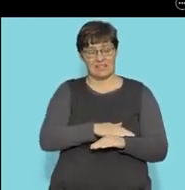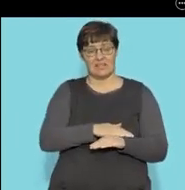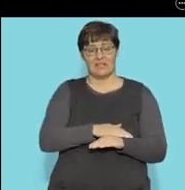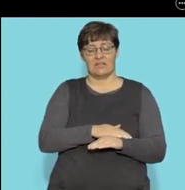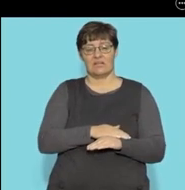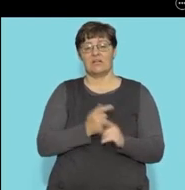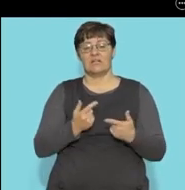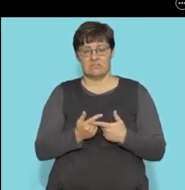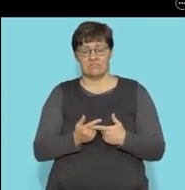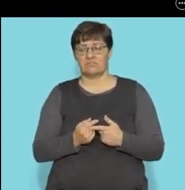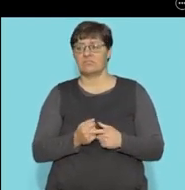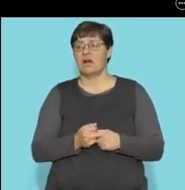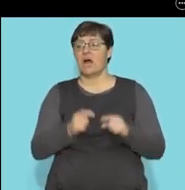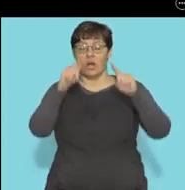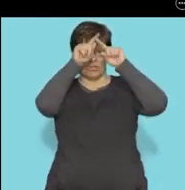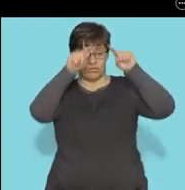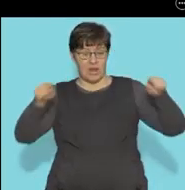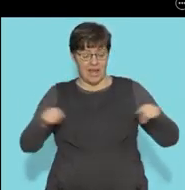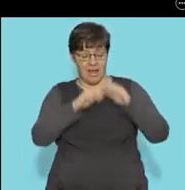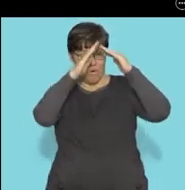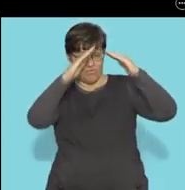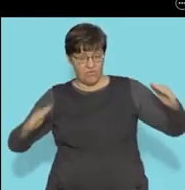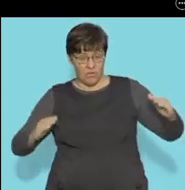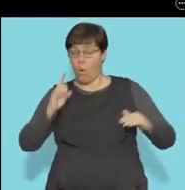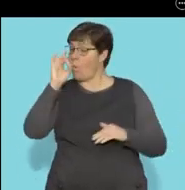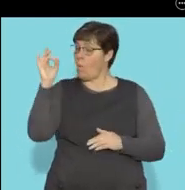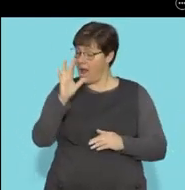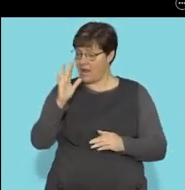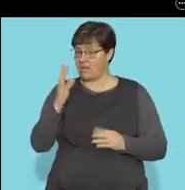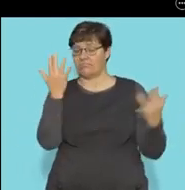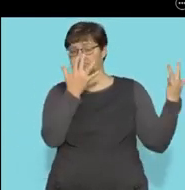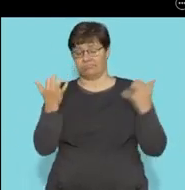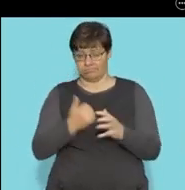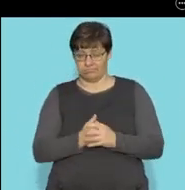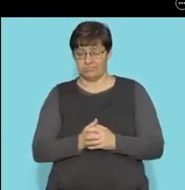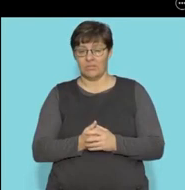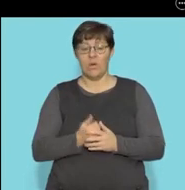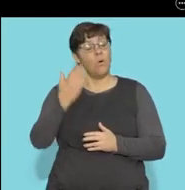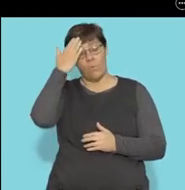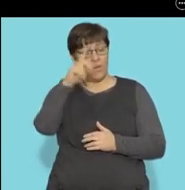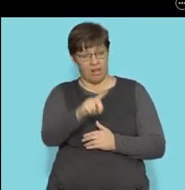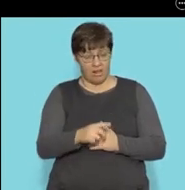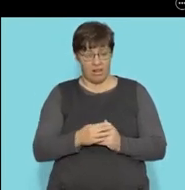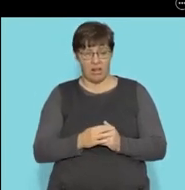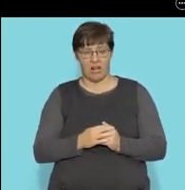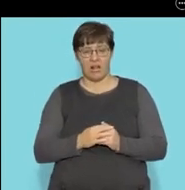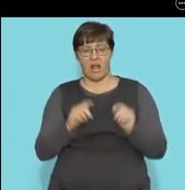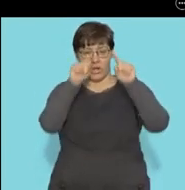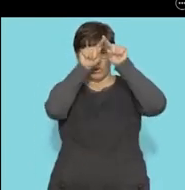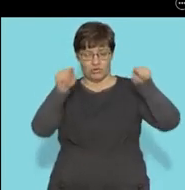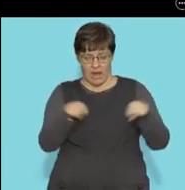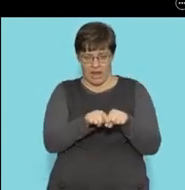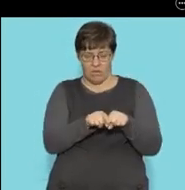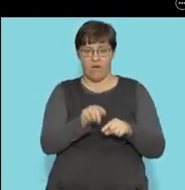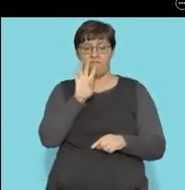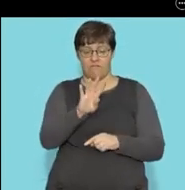the triangular faces of the roof. So we know that the roof is made up of 4